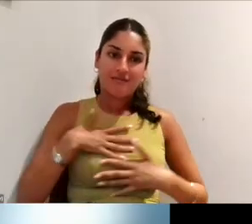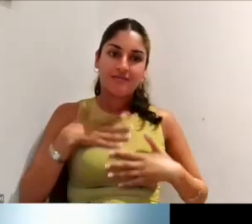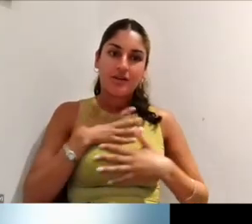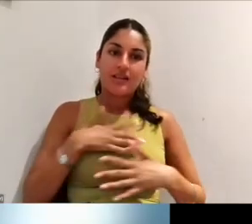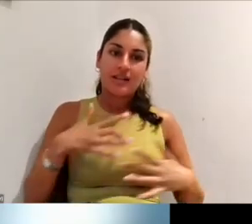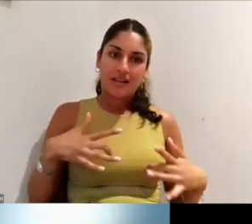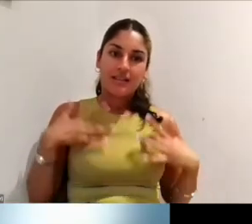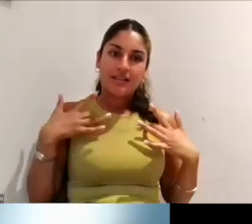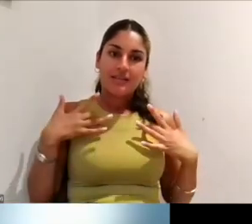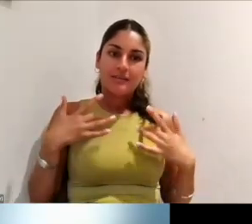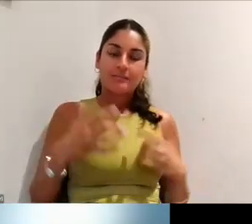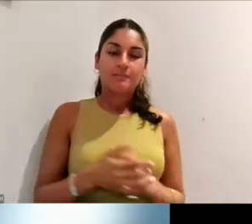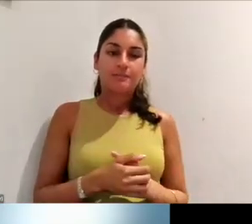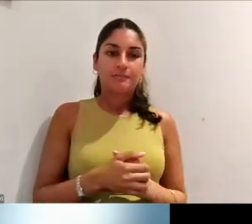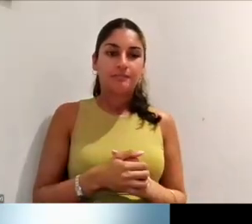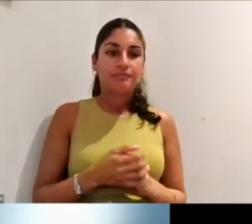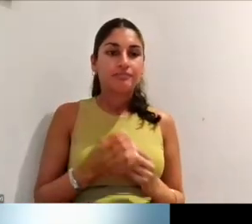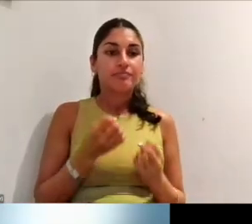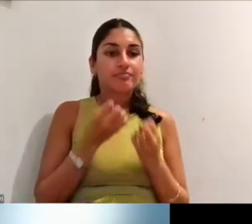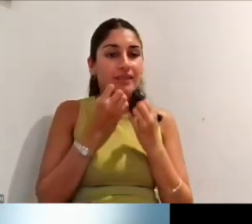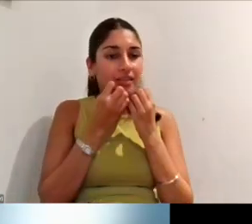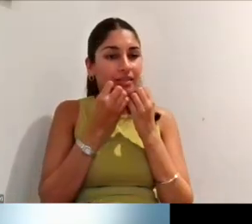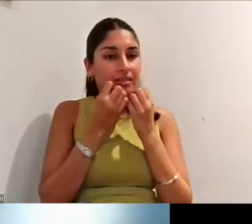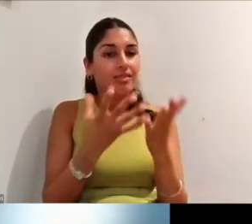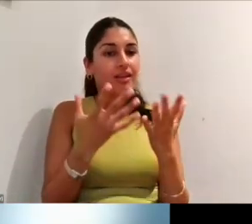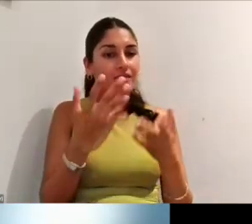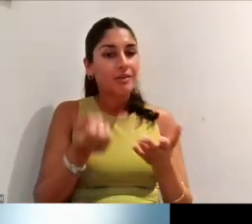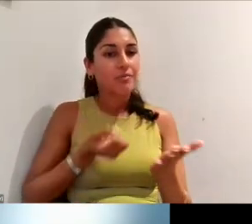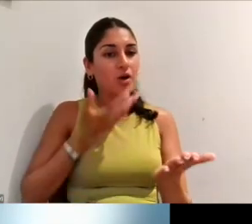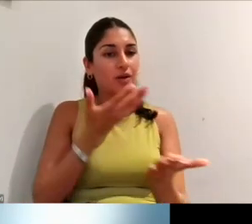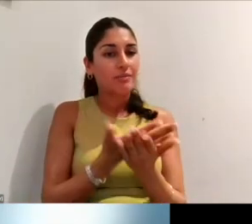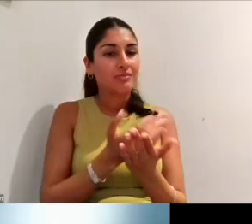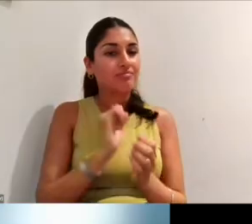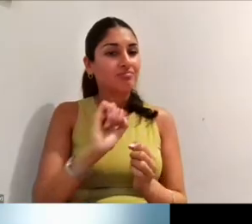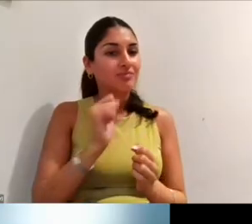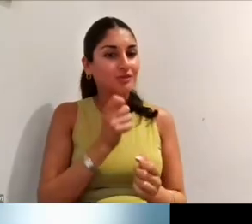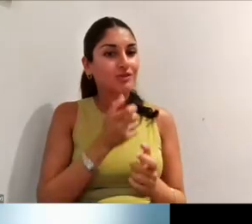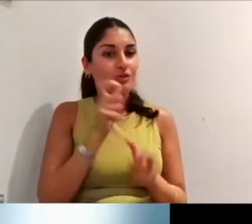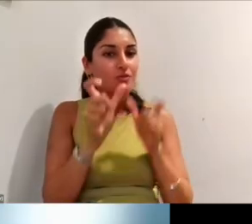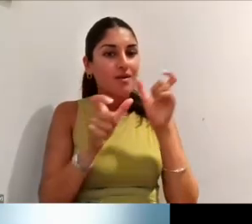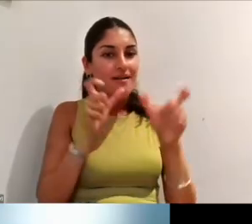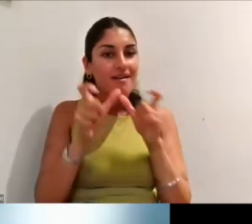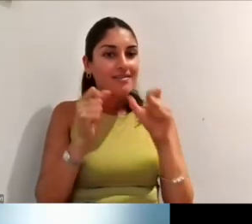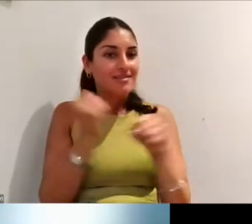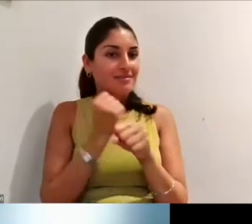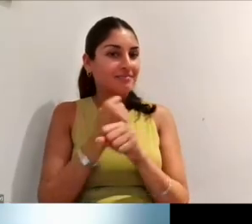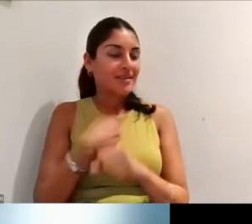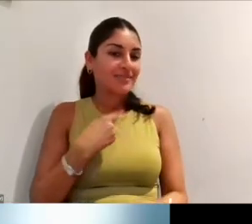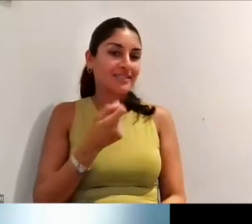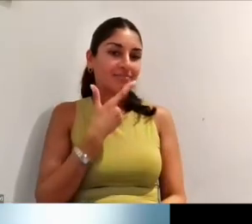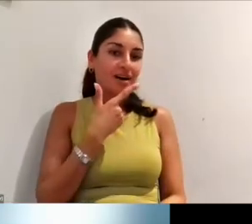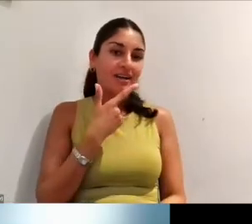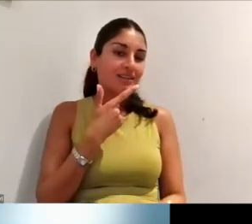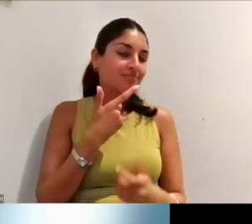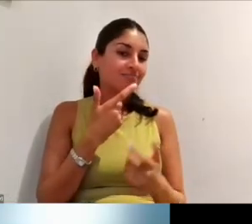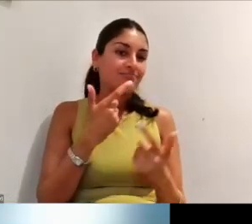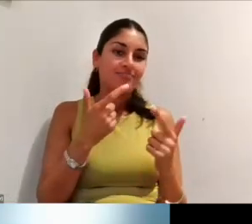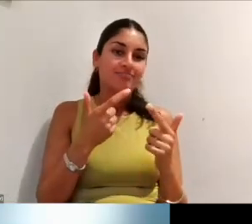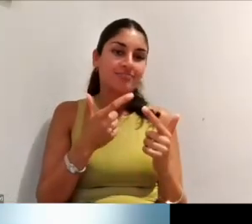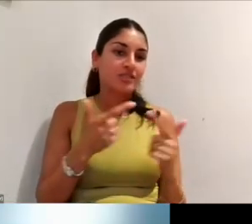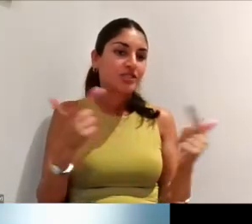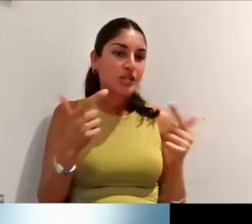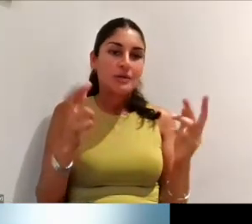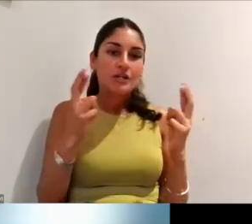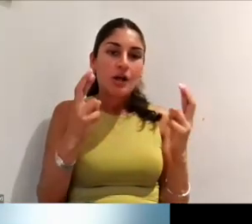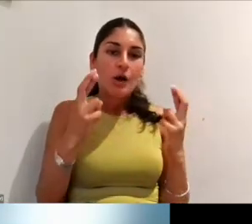said, absolutely lovely poems. Divya says, your words made me smile. So much warmth and hope. Thank you. Claire